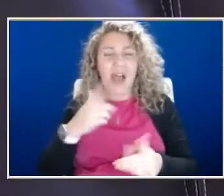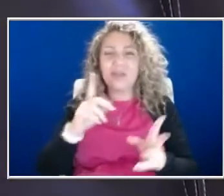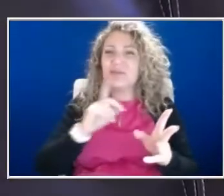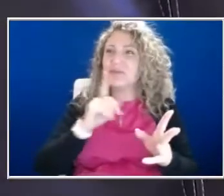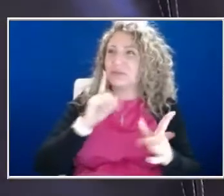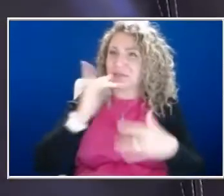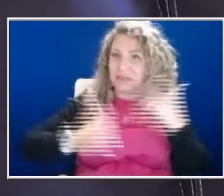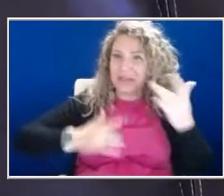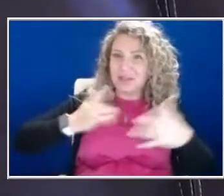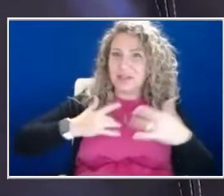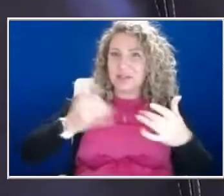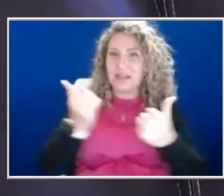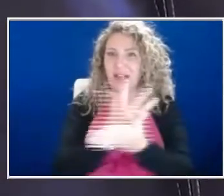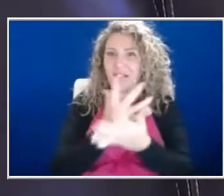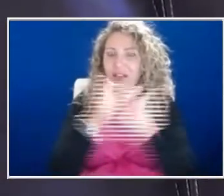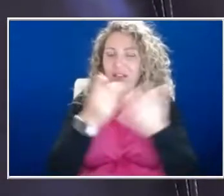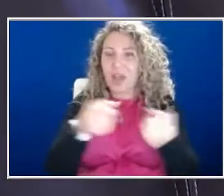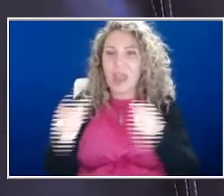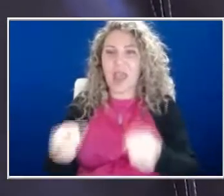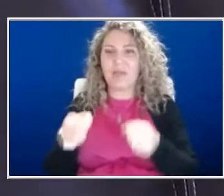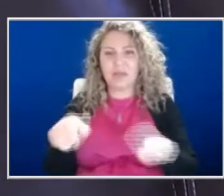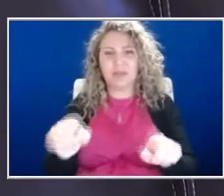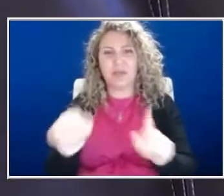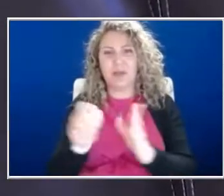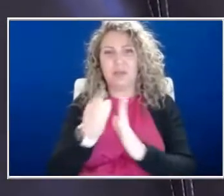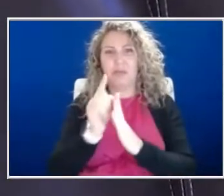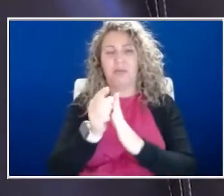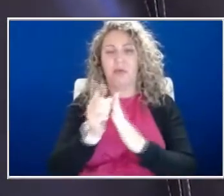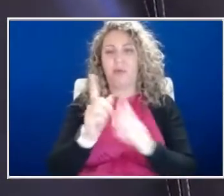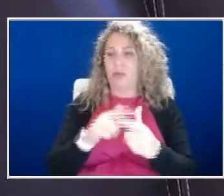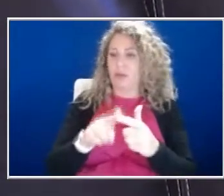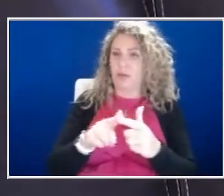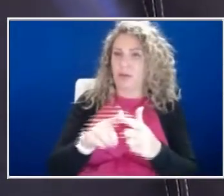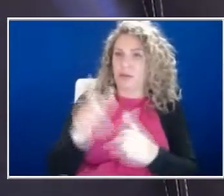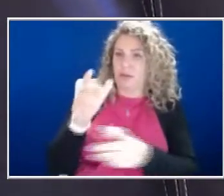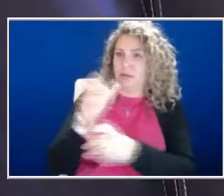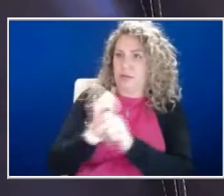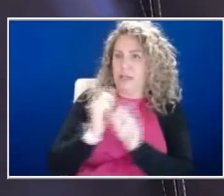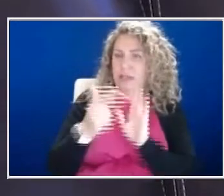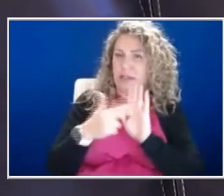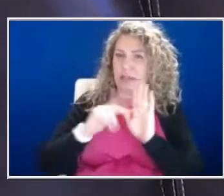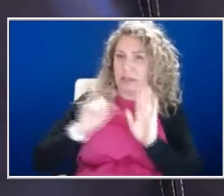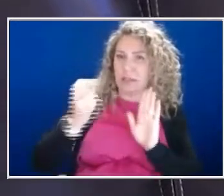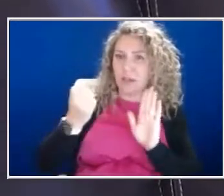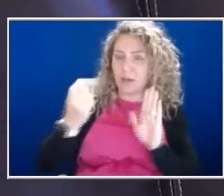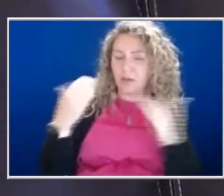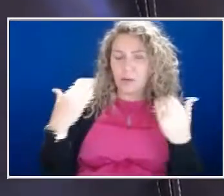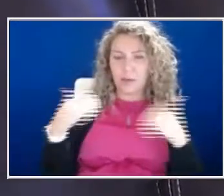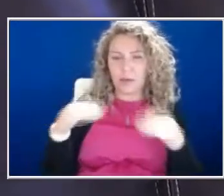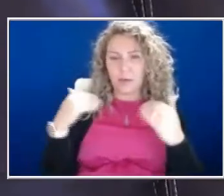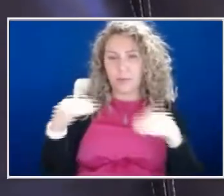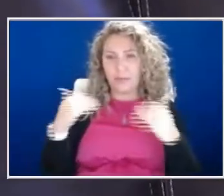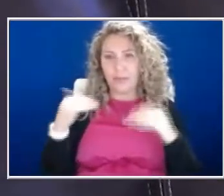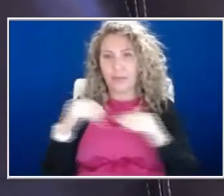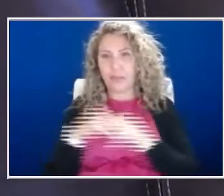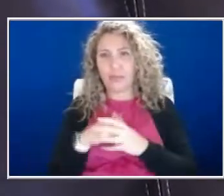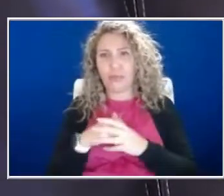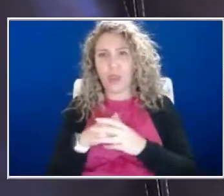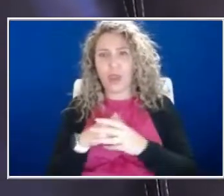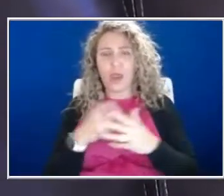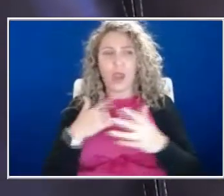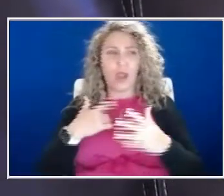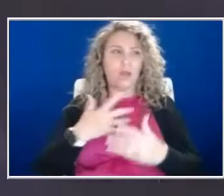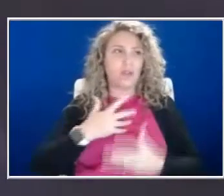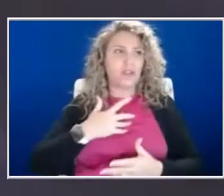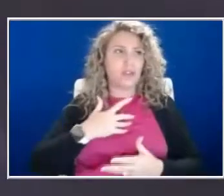know, at that point. And so once I received that diagnosis, yeah, it was literally like the wind had just been swept out from